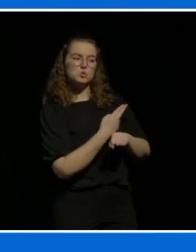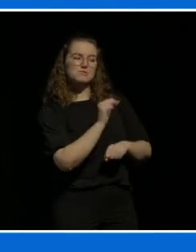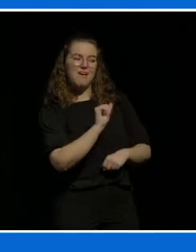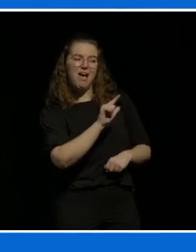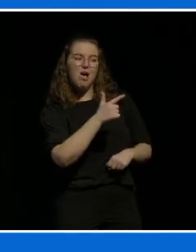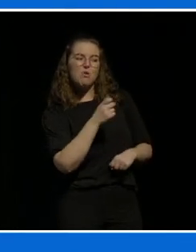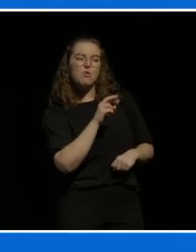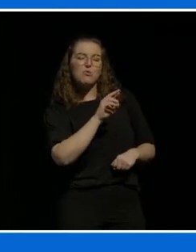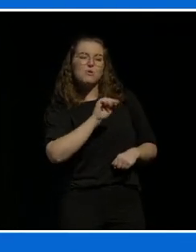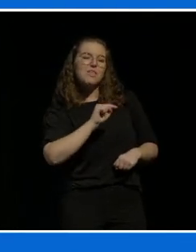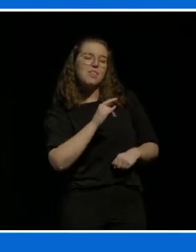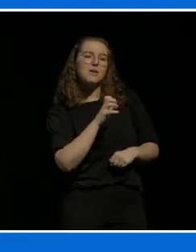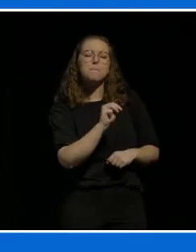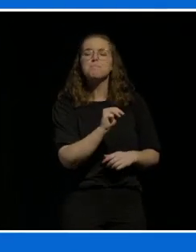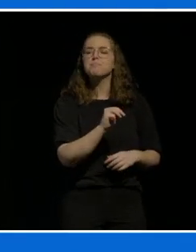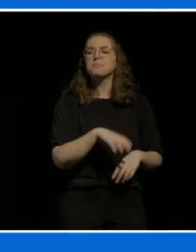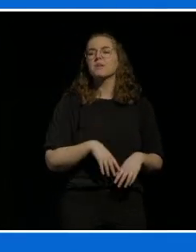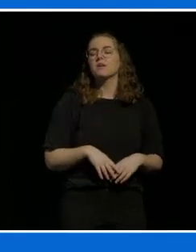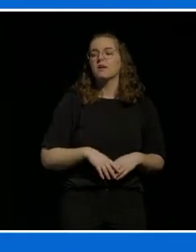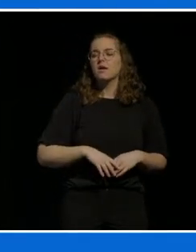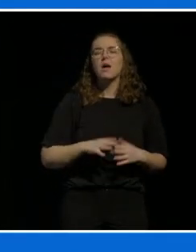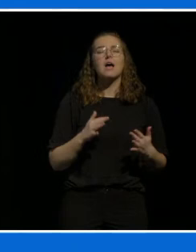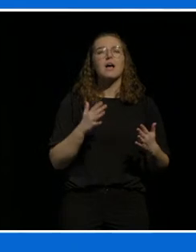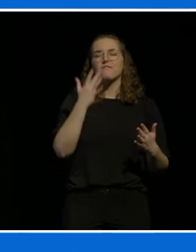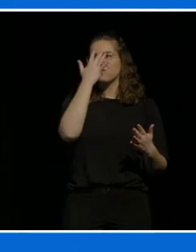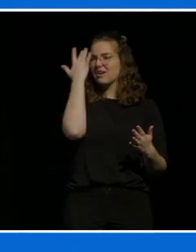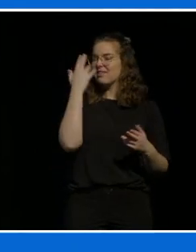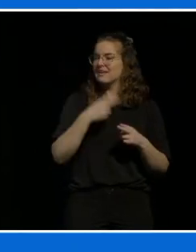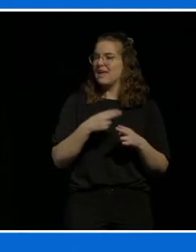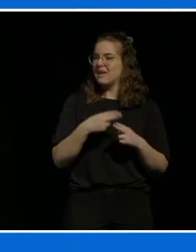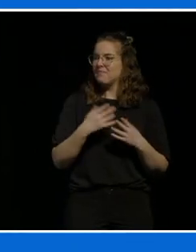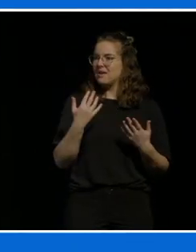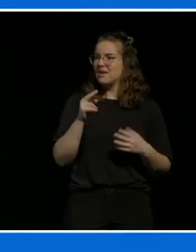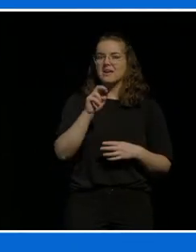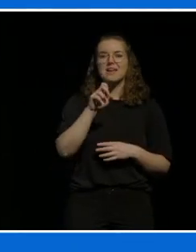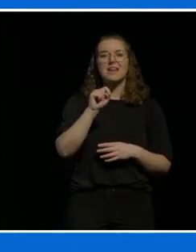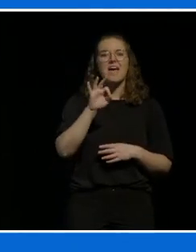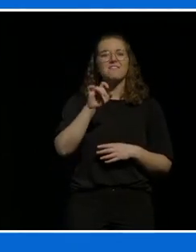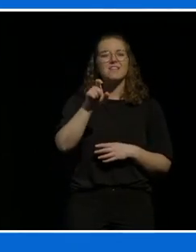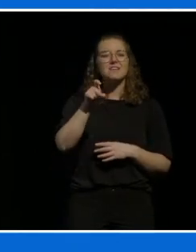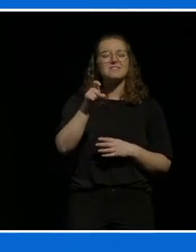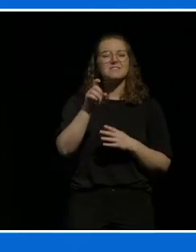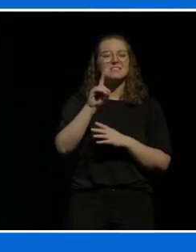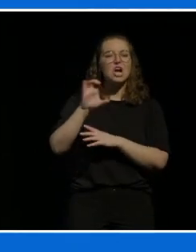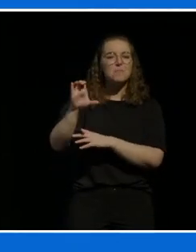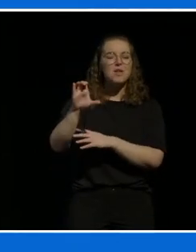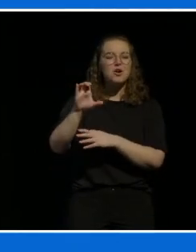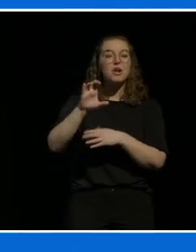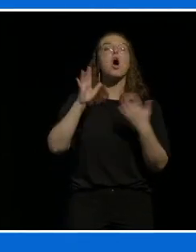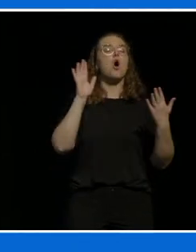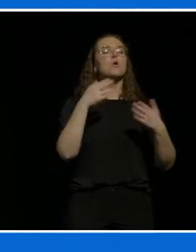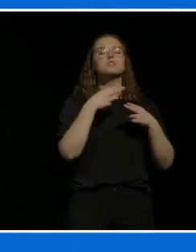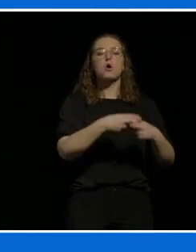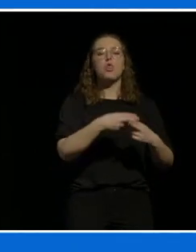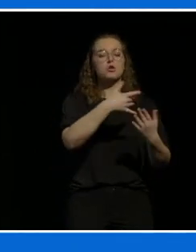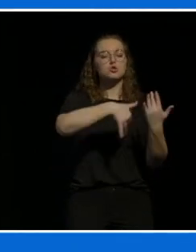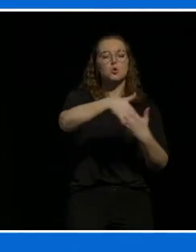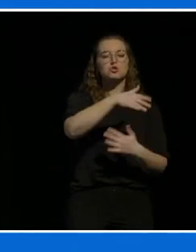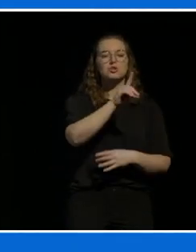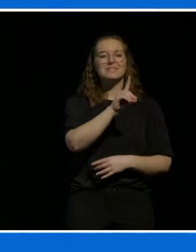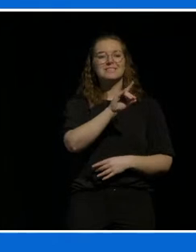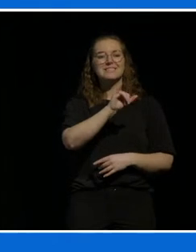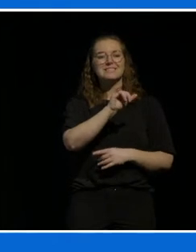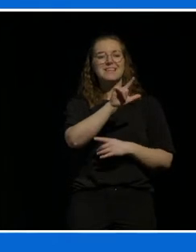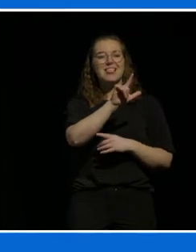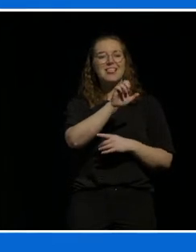have, I'm forgetting the name of it, the Netflix documentary that was about social media. Social Dilemma. The Social Dilemma. I don't know how many people saw that,